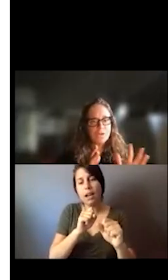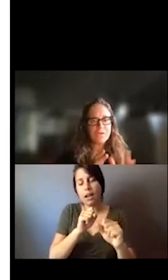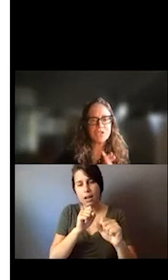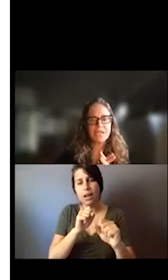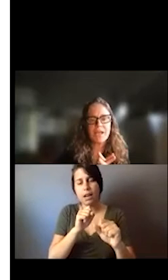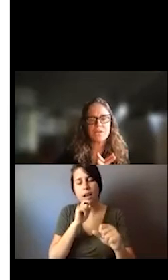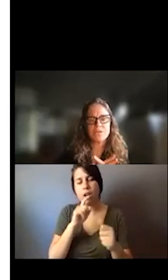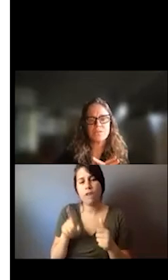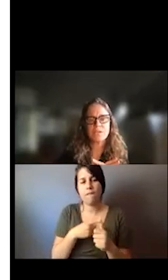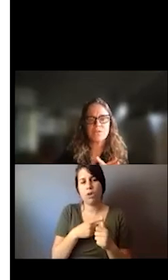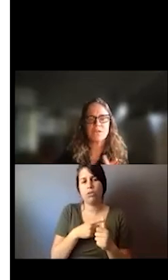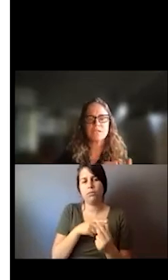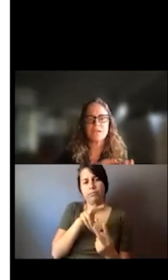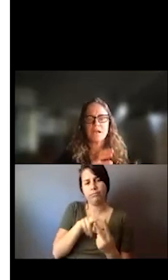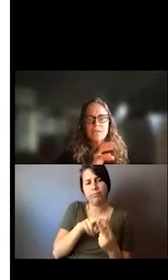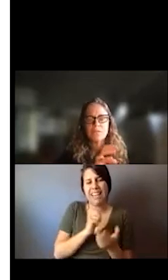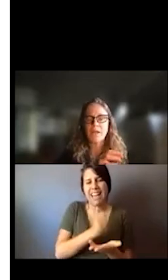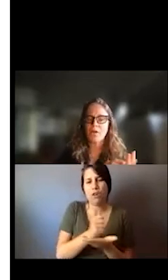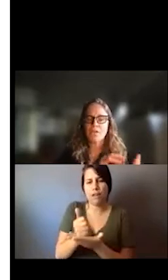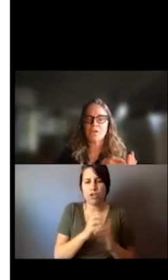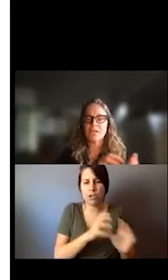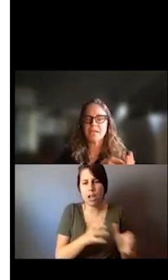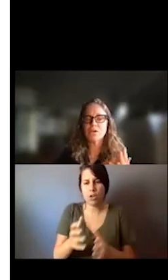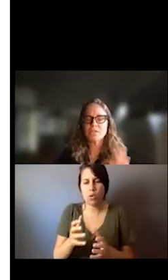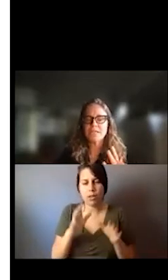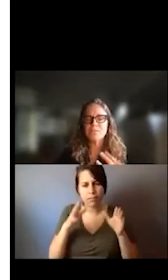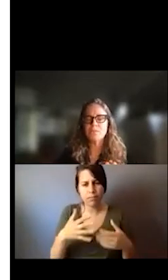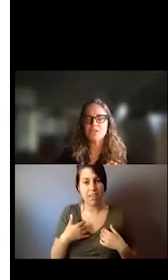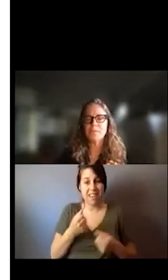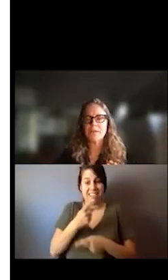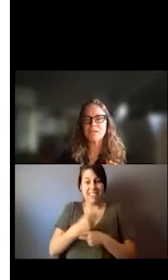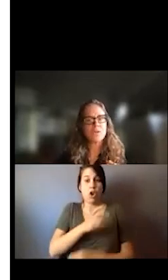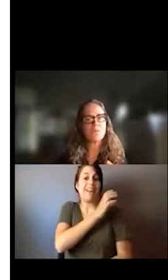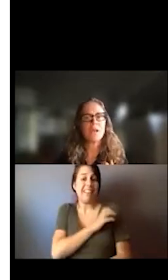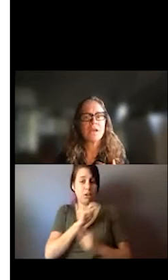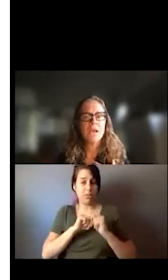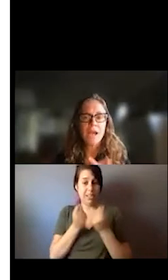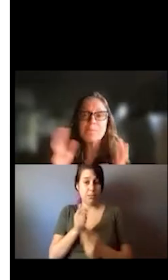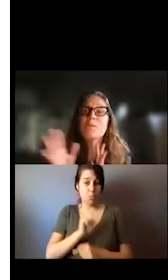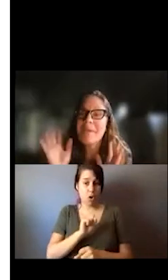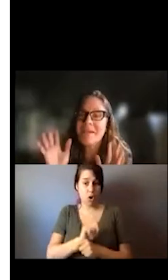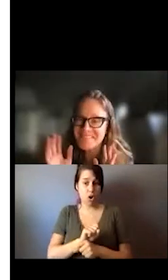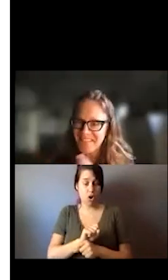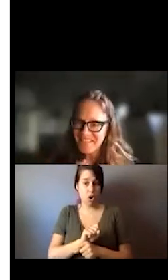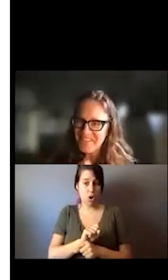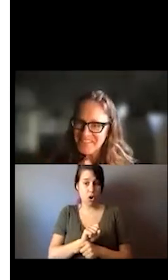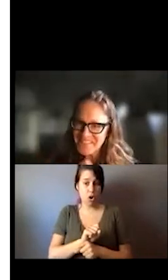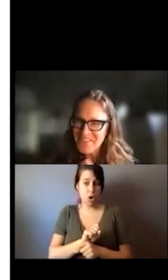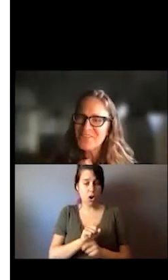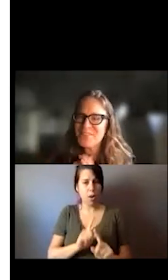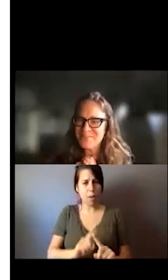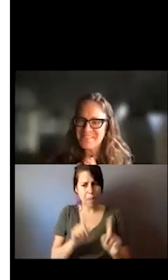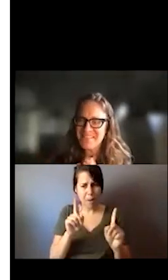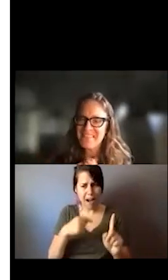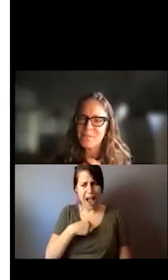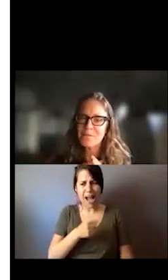first 2 intervention categories are really focused on what healthcare clinical teams could be doing, but I would be remiss if I